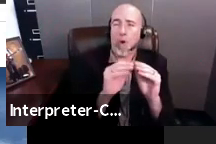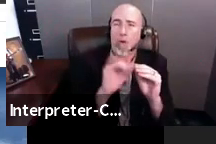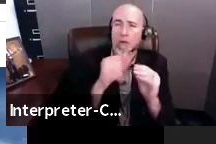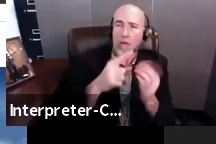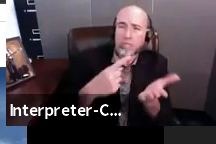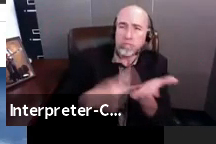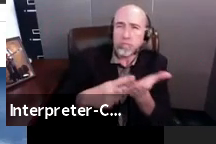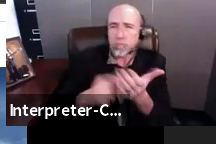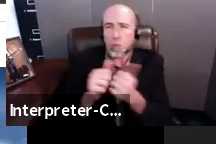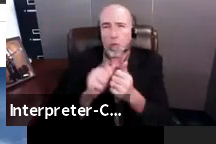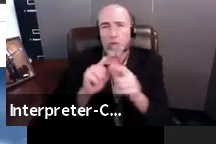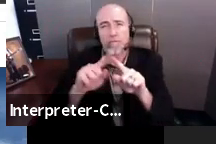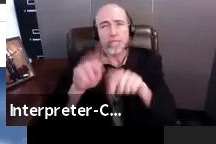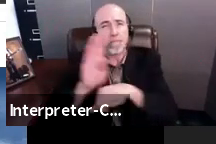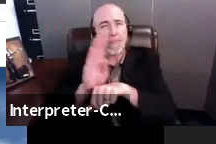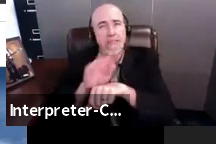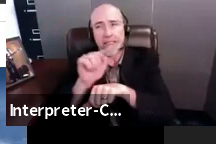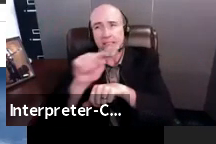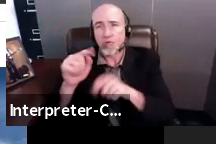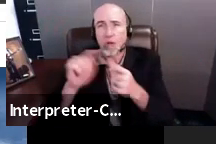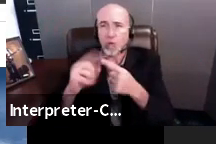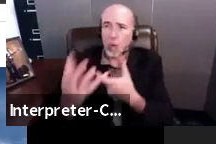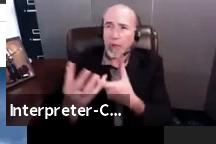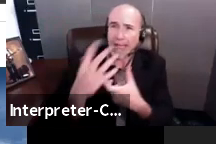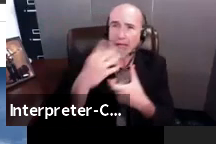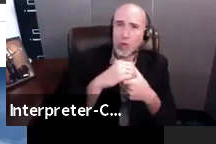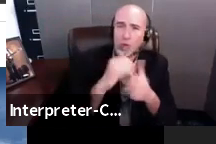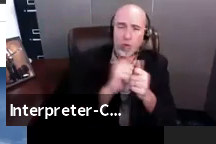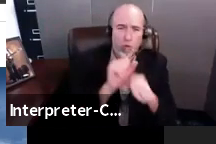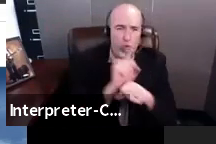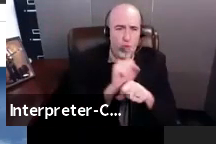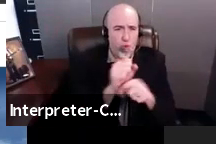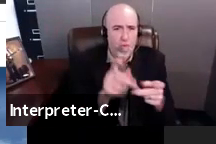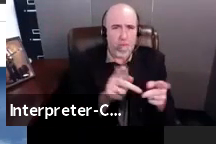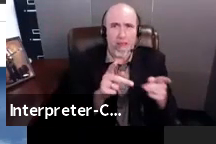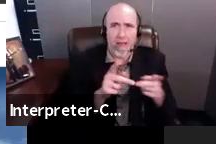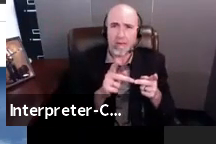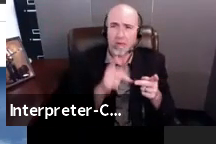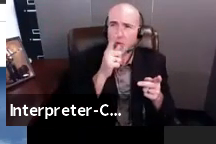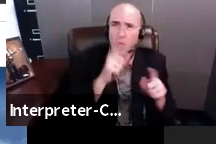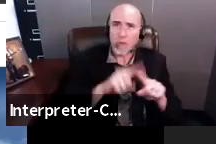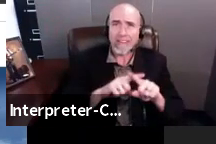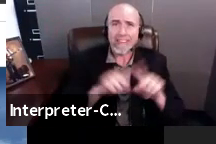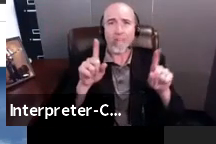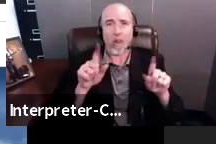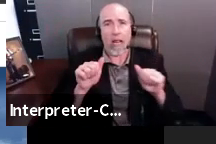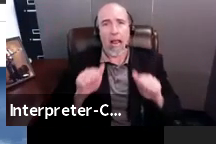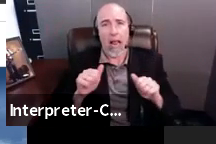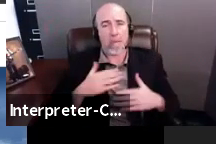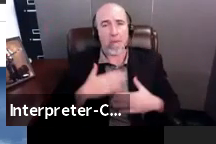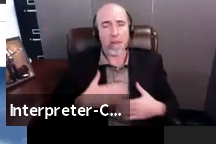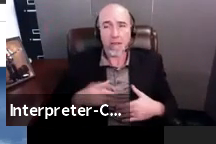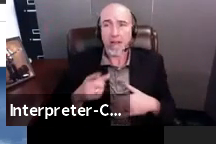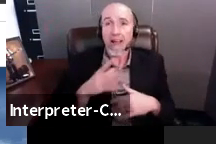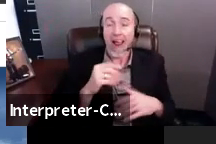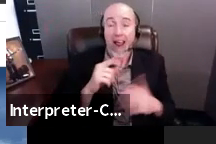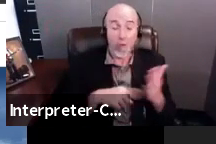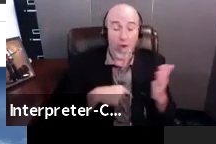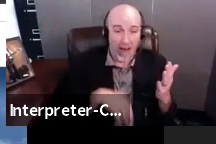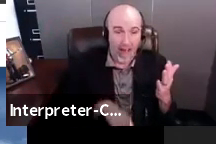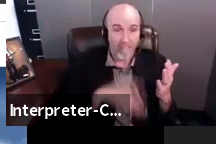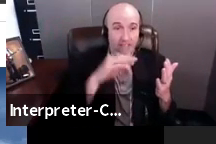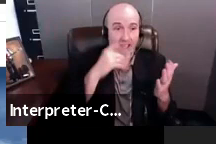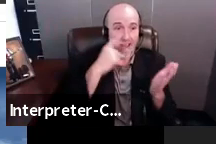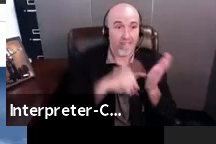businesses about inclusion in the workplace for those that are differently abled. And what I found